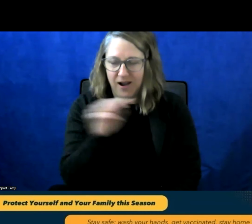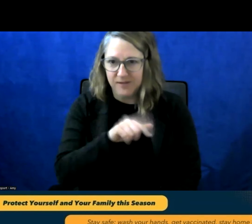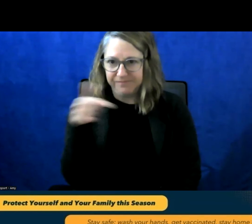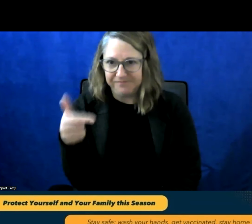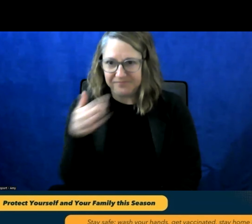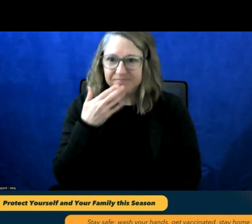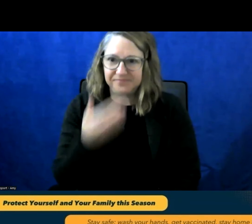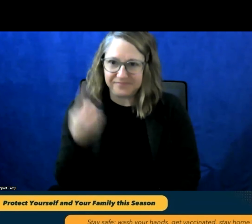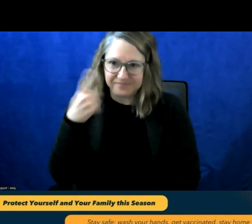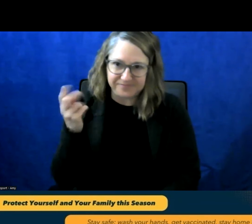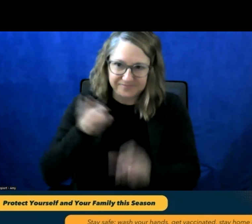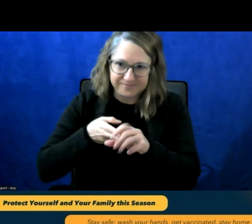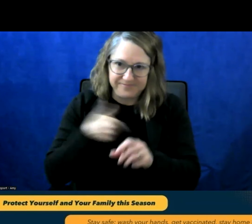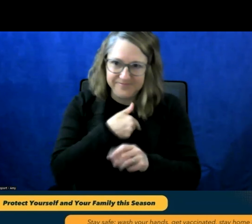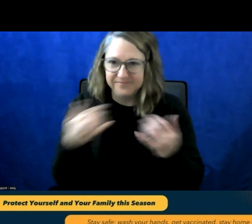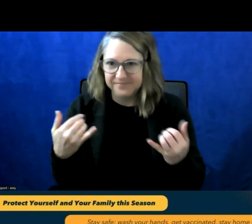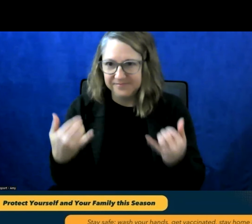available to this group.